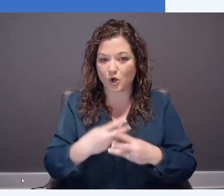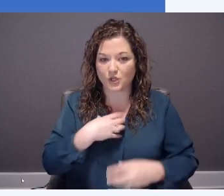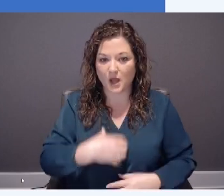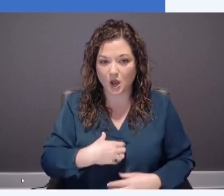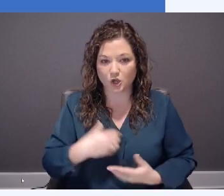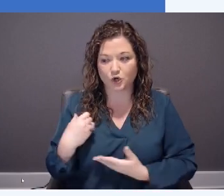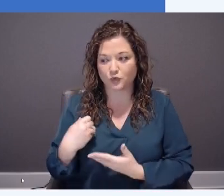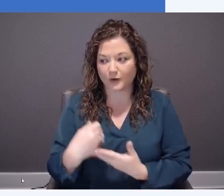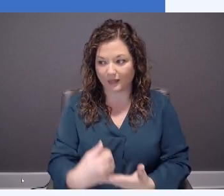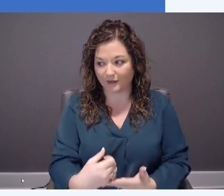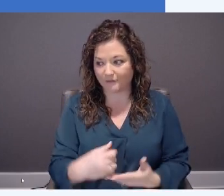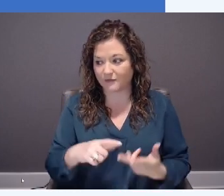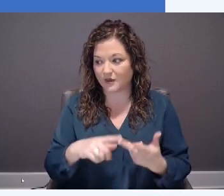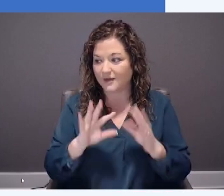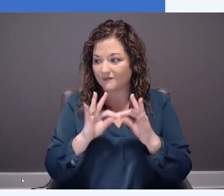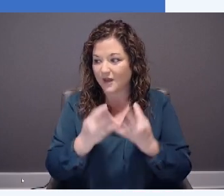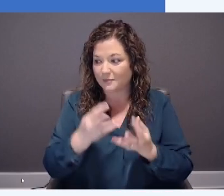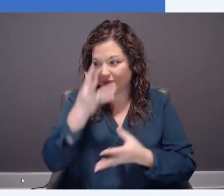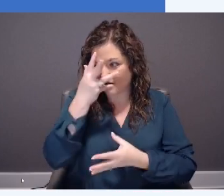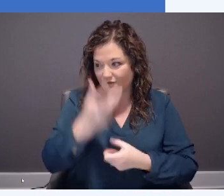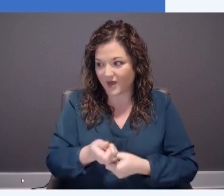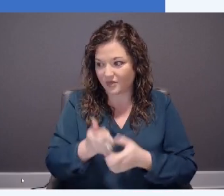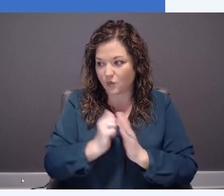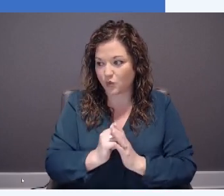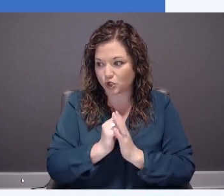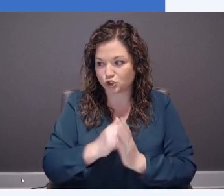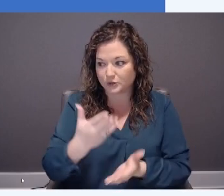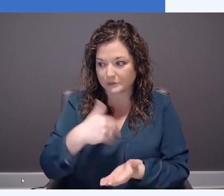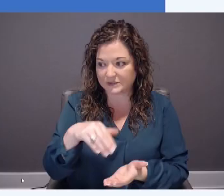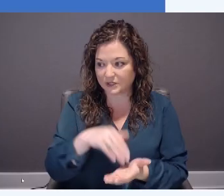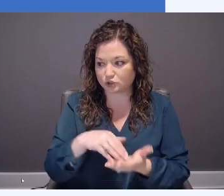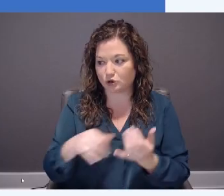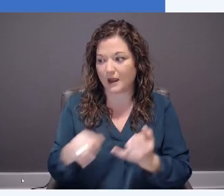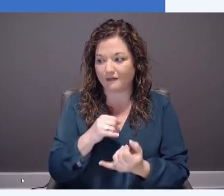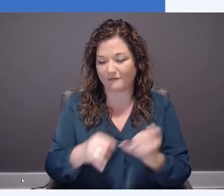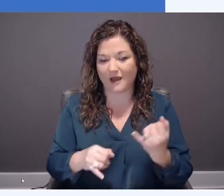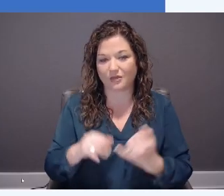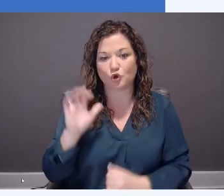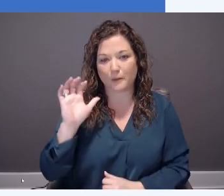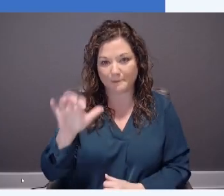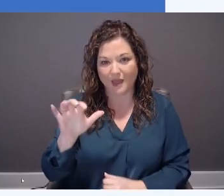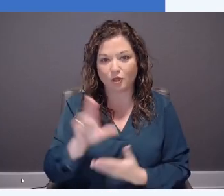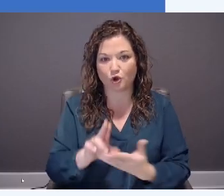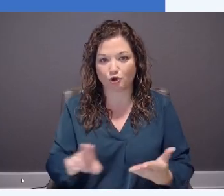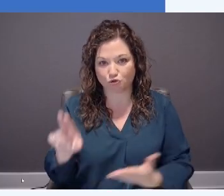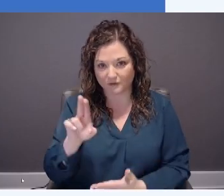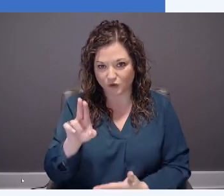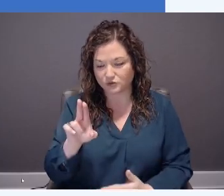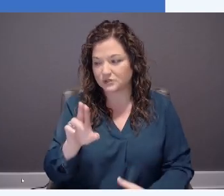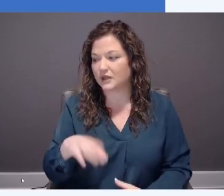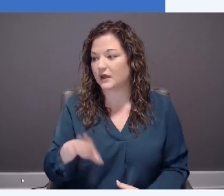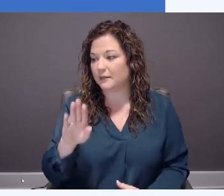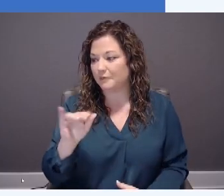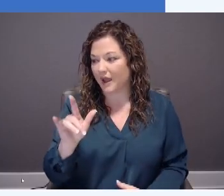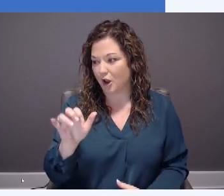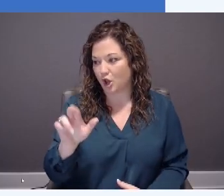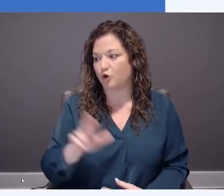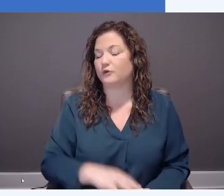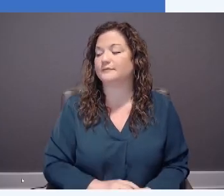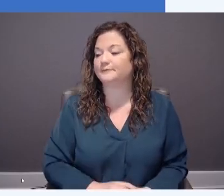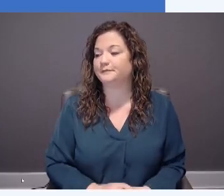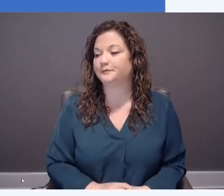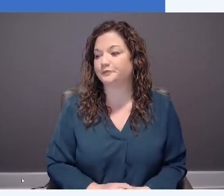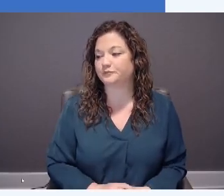of Faith Worship Center, and finally Baylor University. I did also want to mention we have a number of